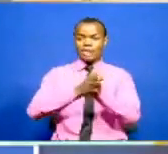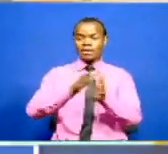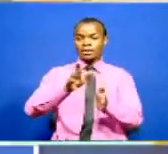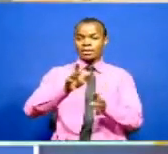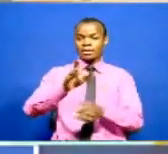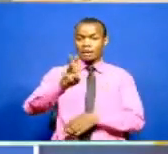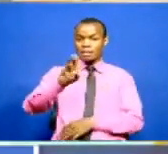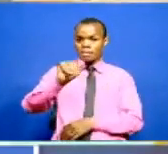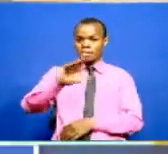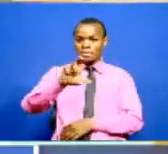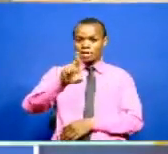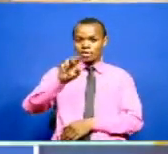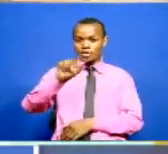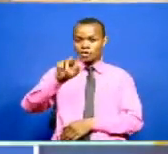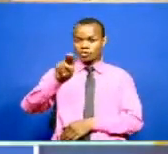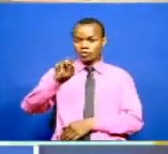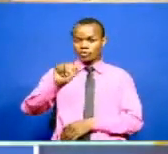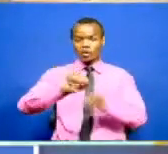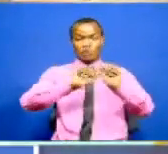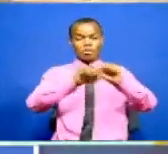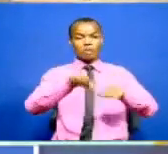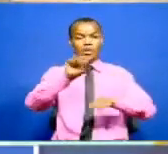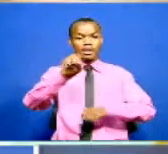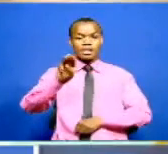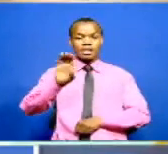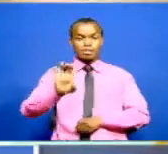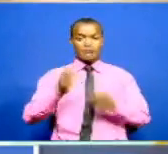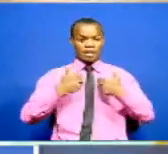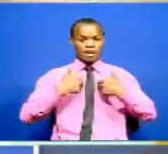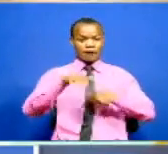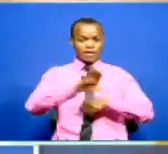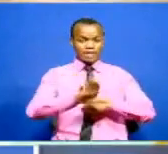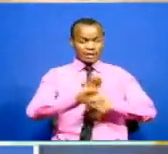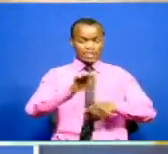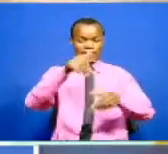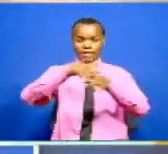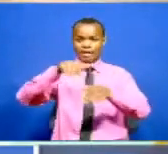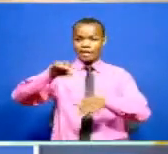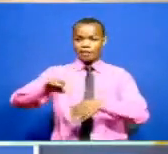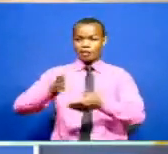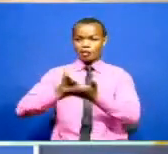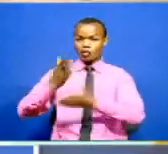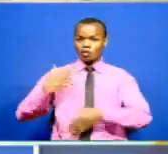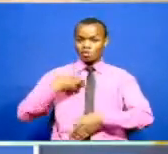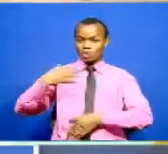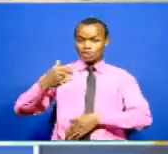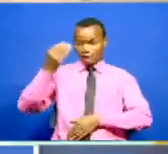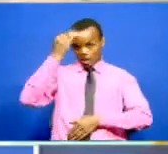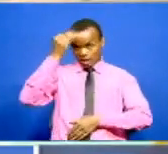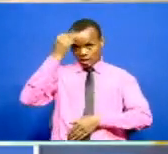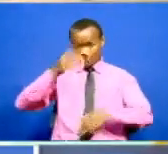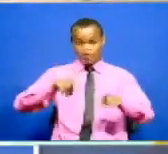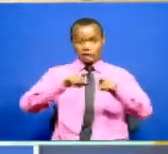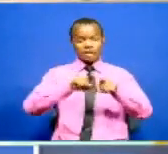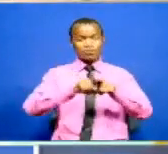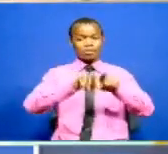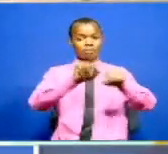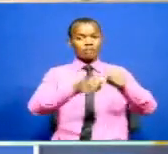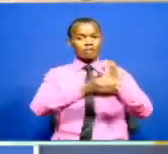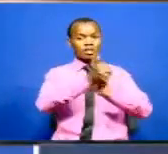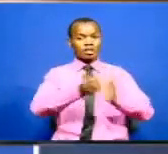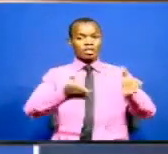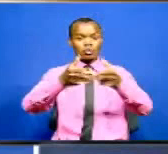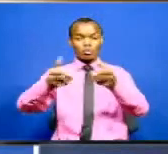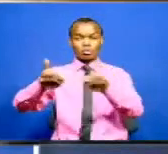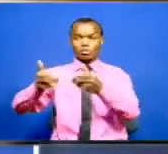private sector players address a digital skills gap within the market through the Rich Digital Learning and Skilling Initiative.